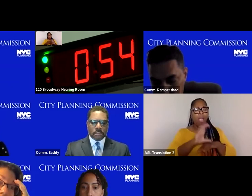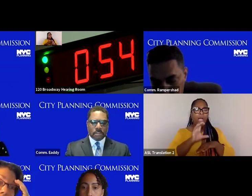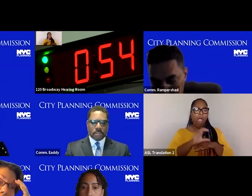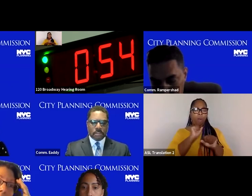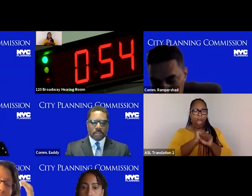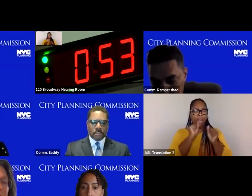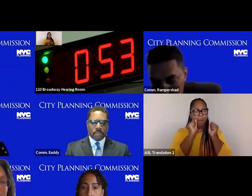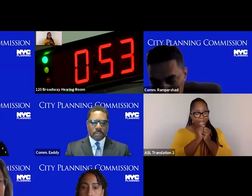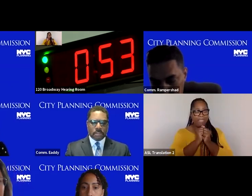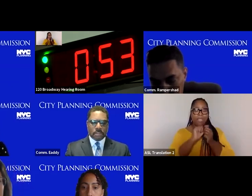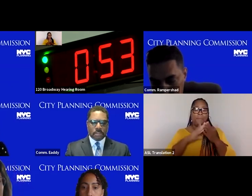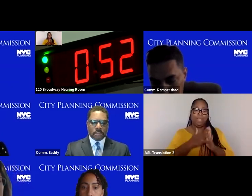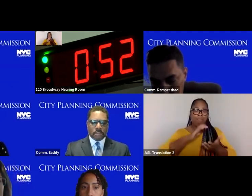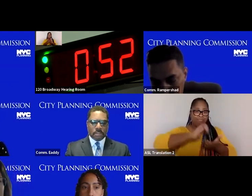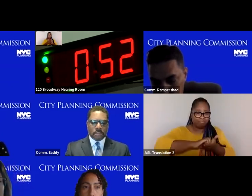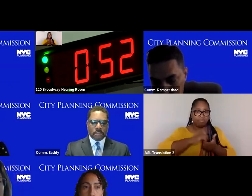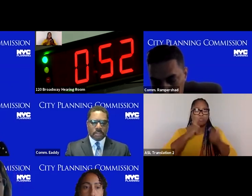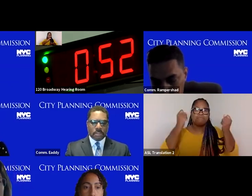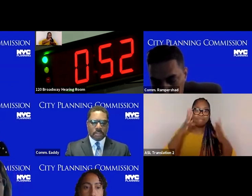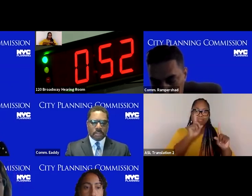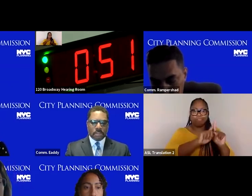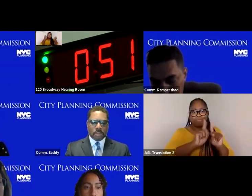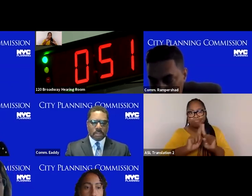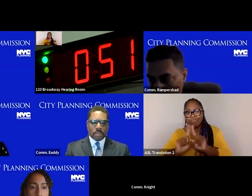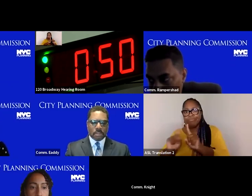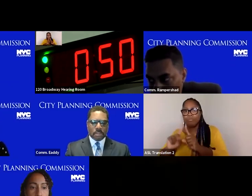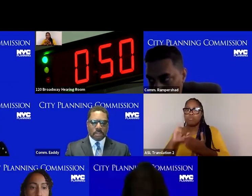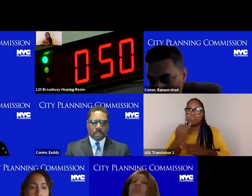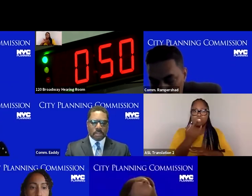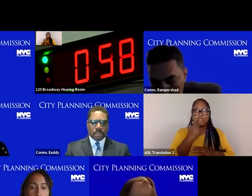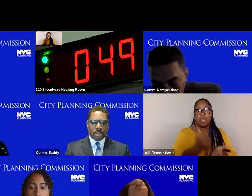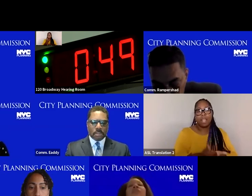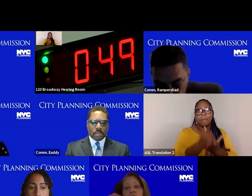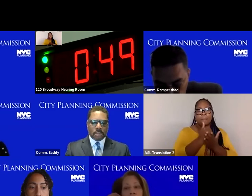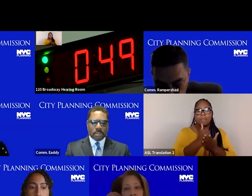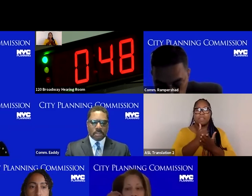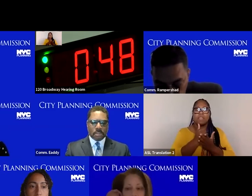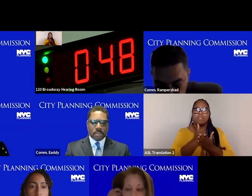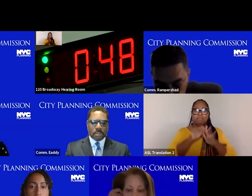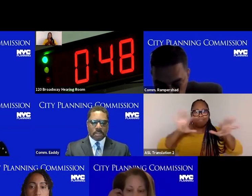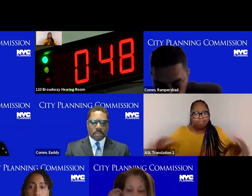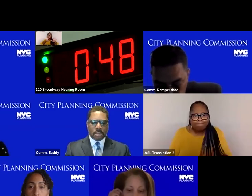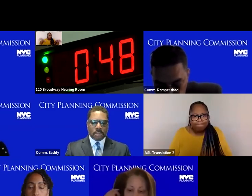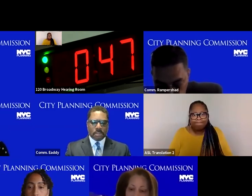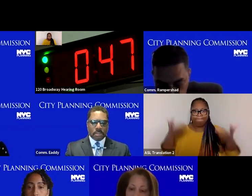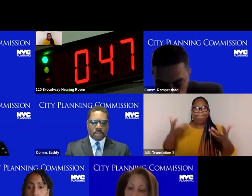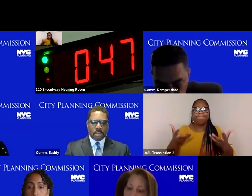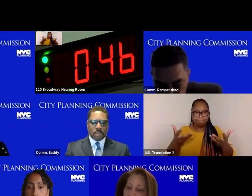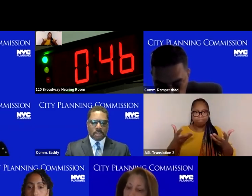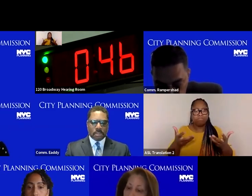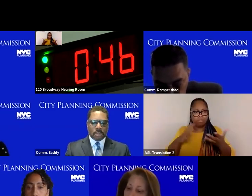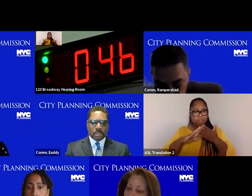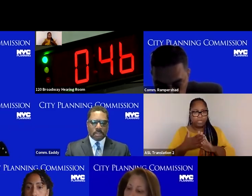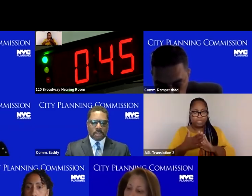the community in many, many projects in order to help the help bring up the community, right? And all of the